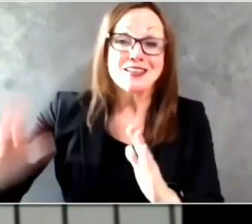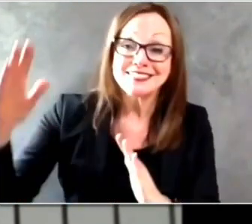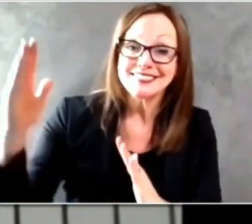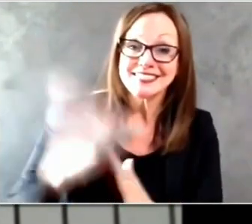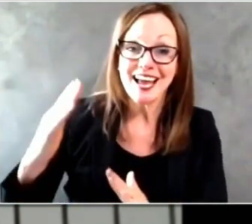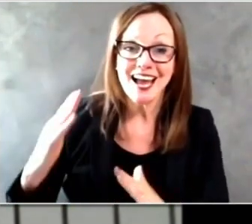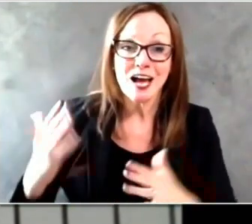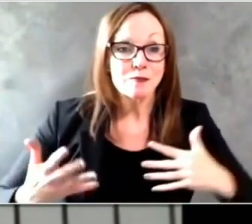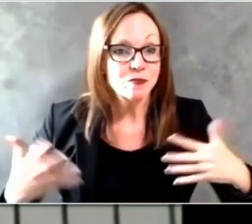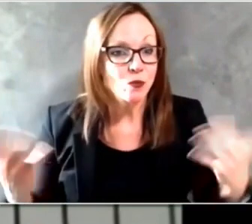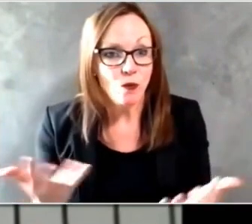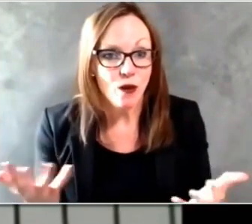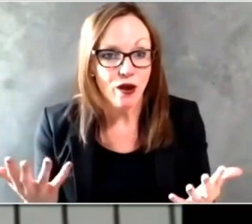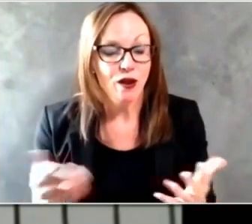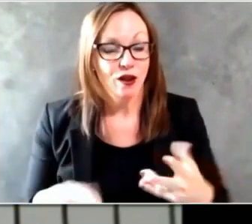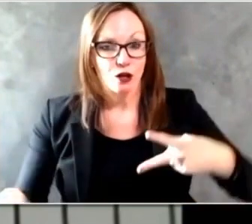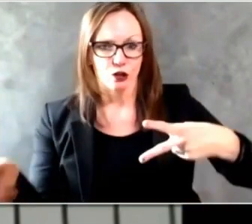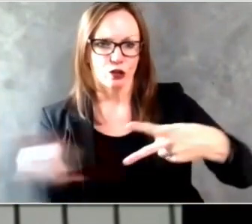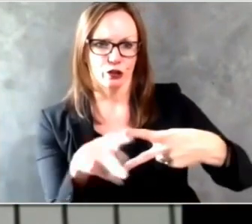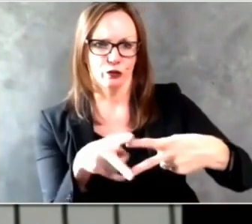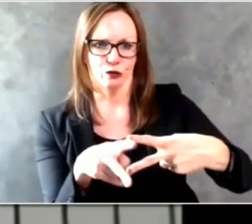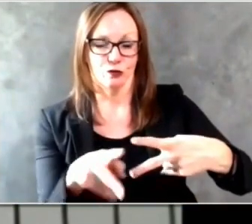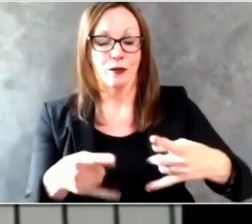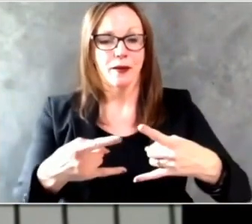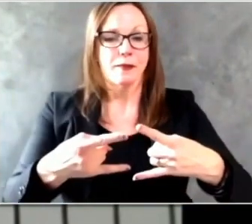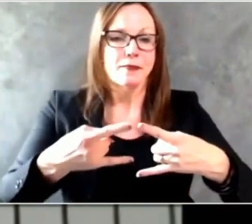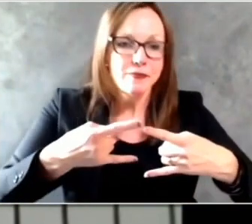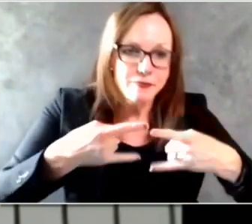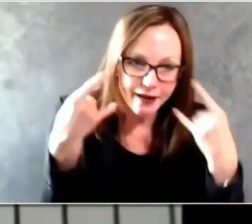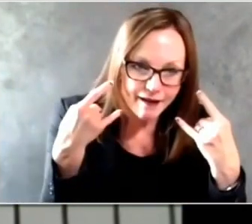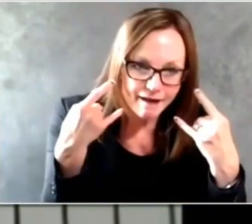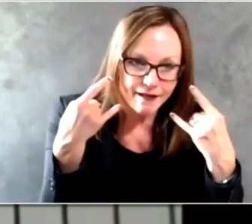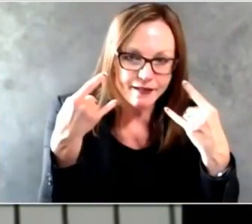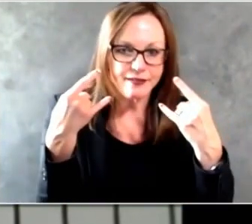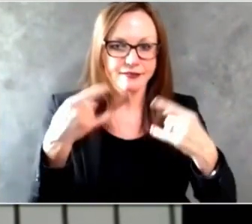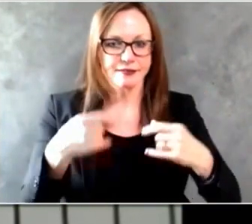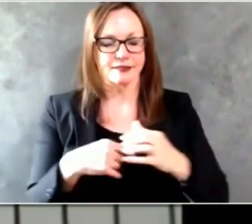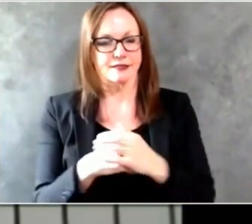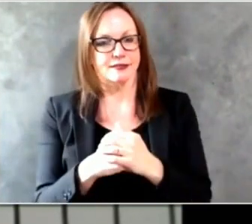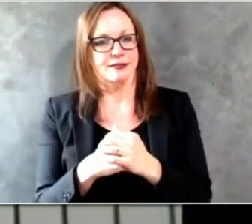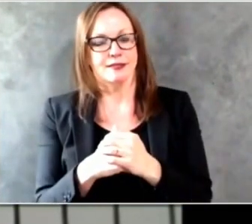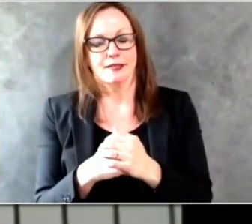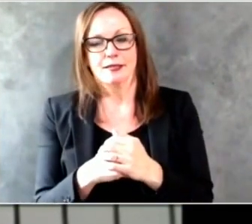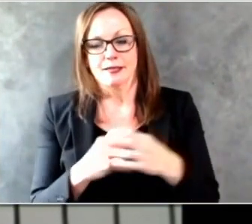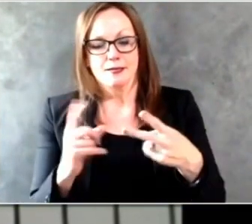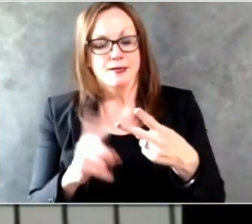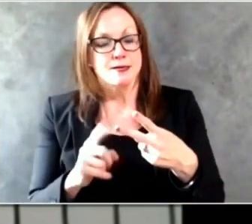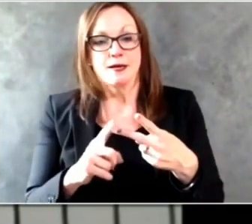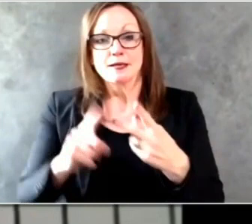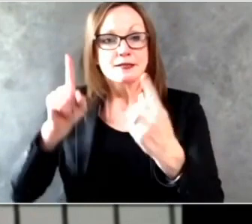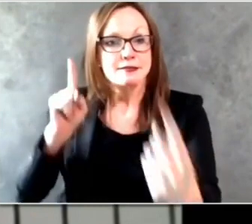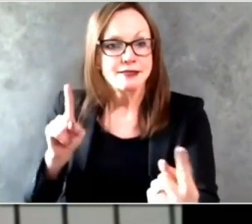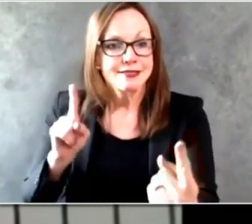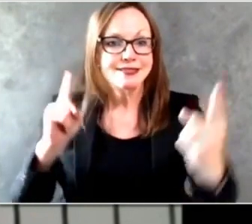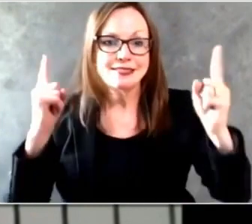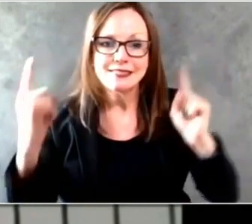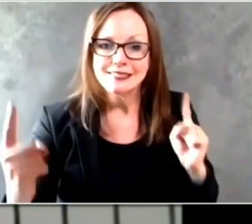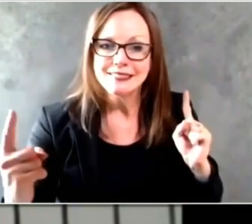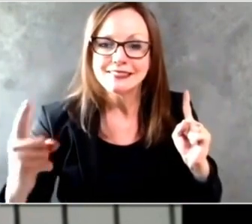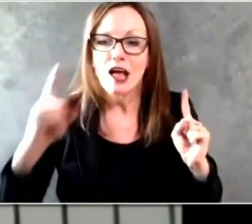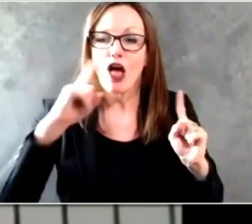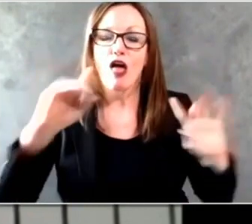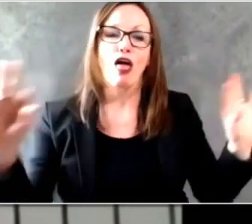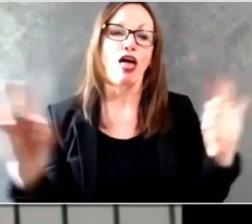we do need people to, not do the social gatherings, and if they must go out,